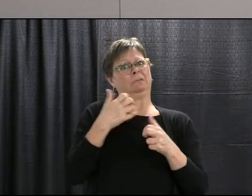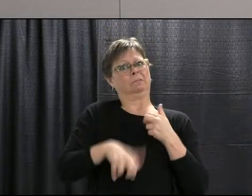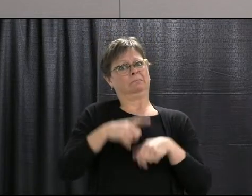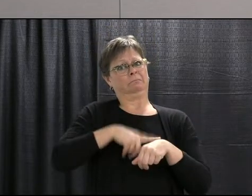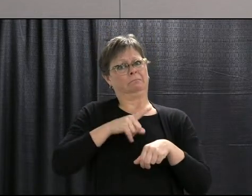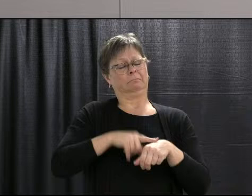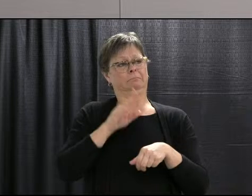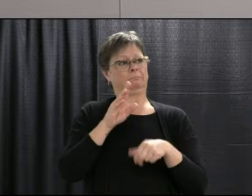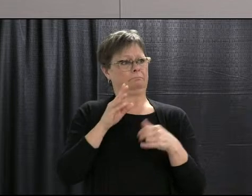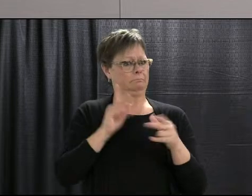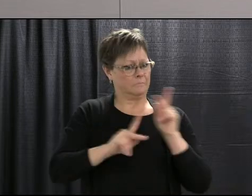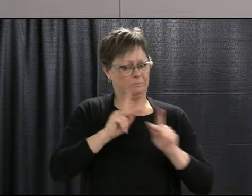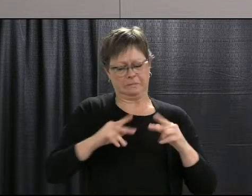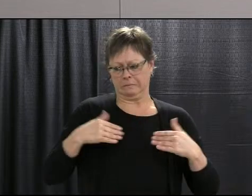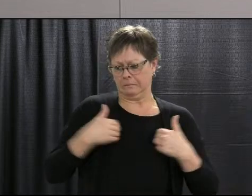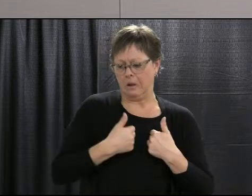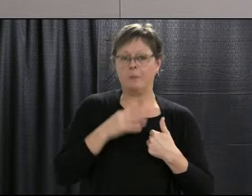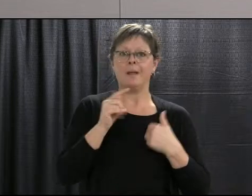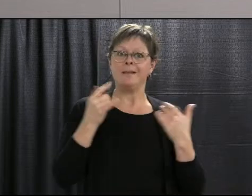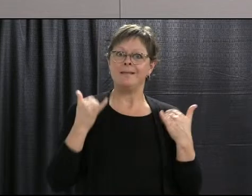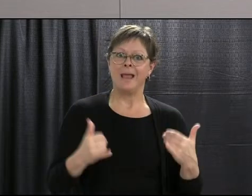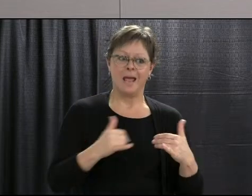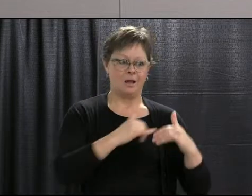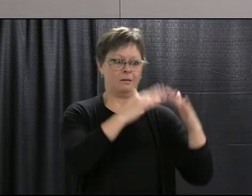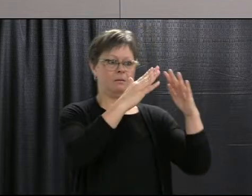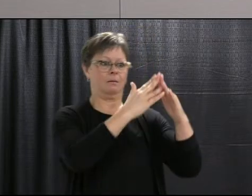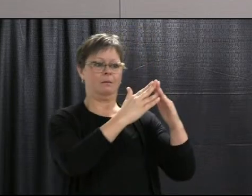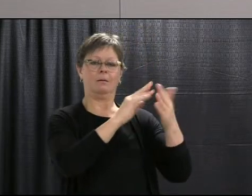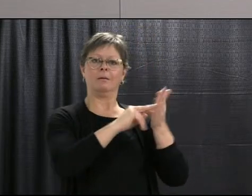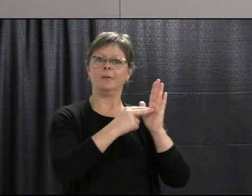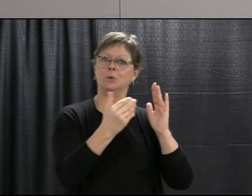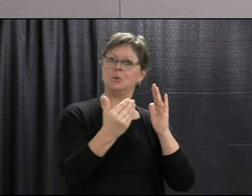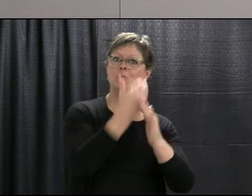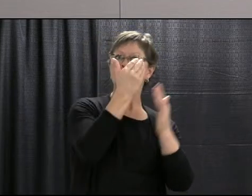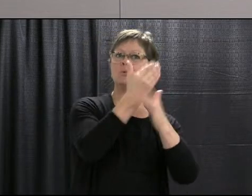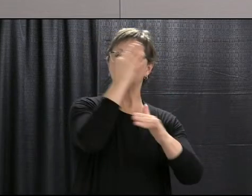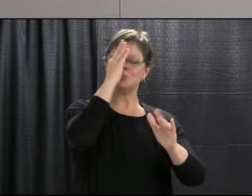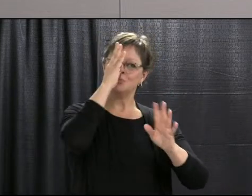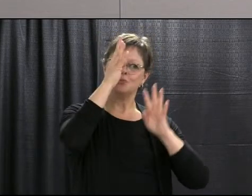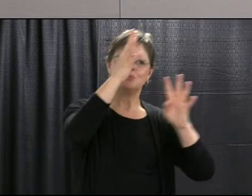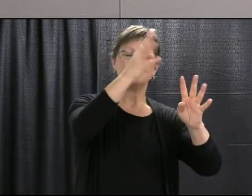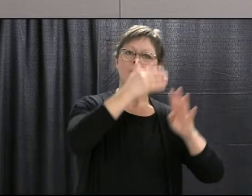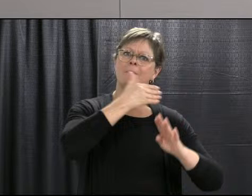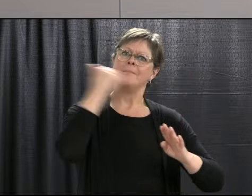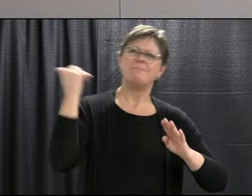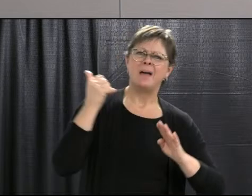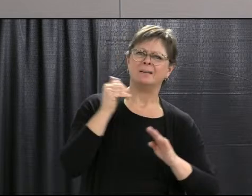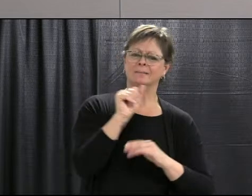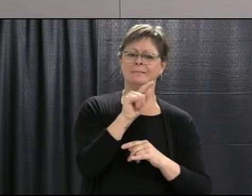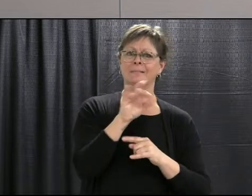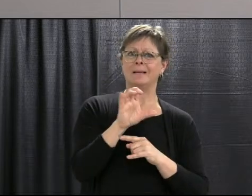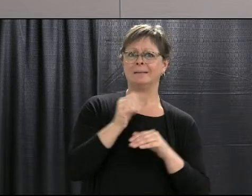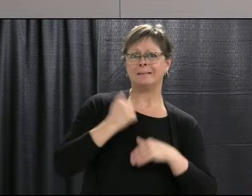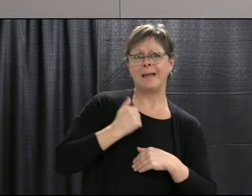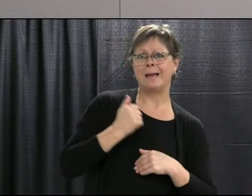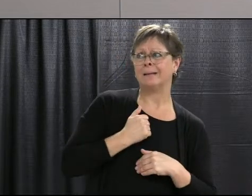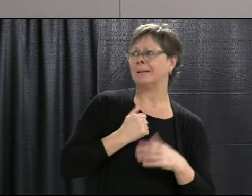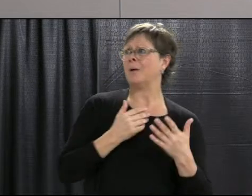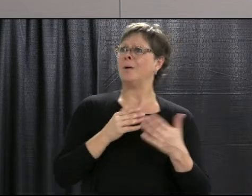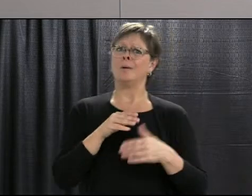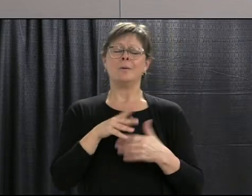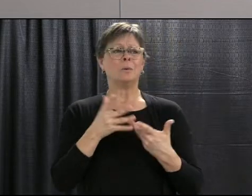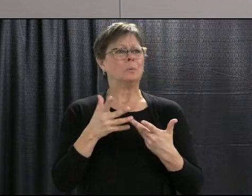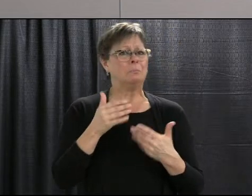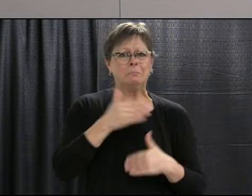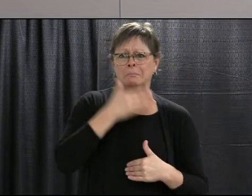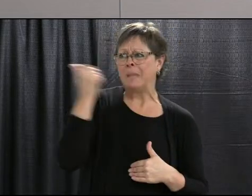have something new and innovative and has all the promise to be the best in Atlantic Canada, the best in Canada. We were doing things here that are innovative, haven't